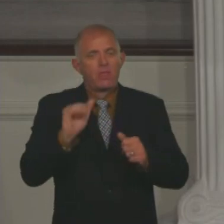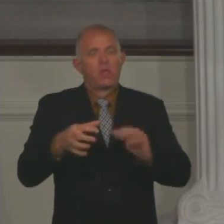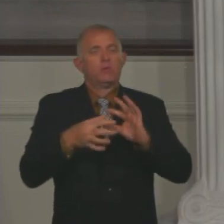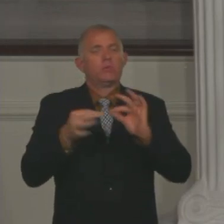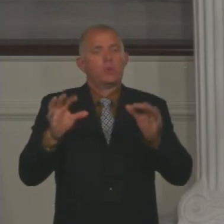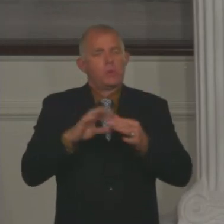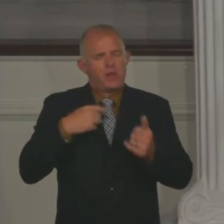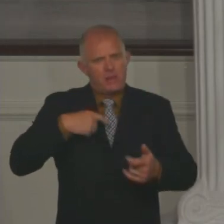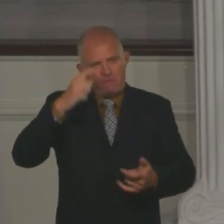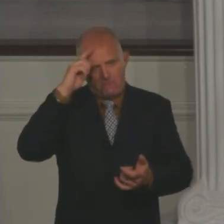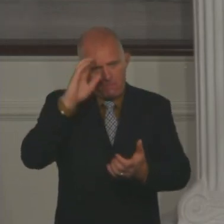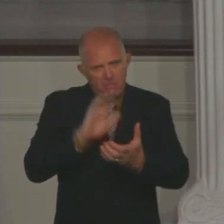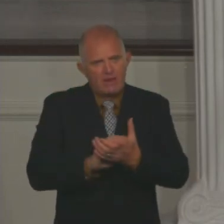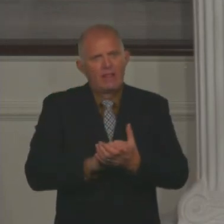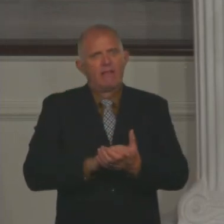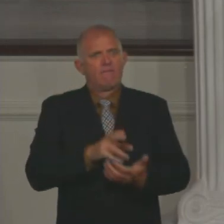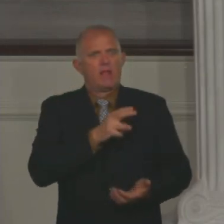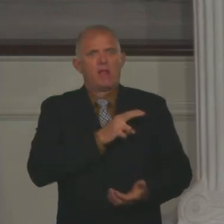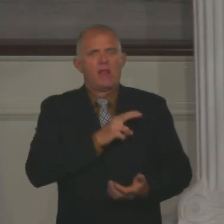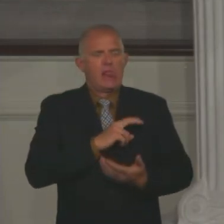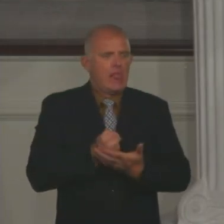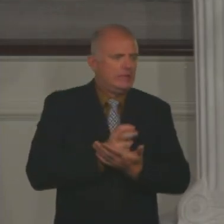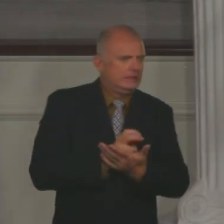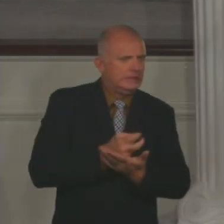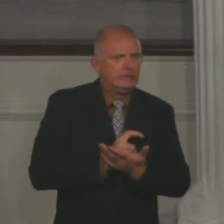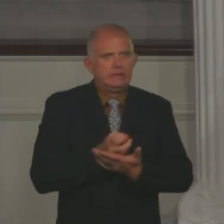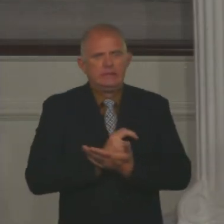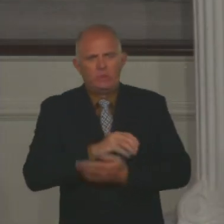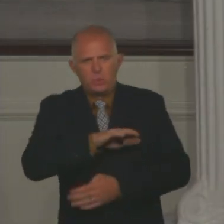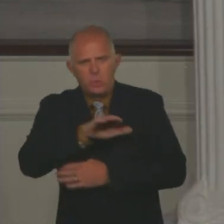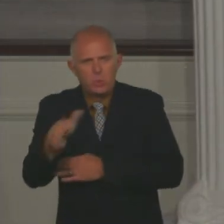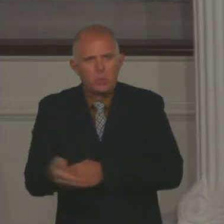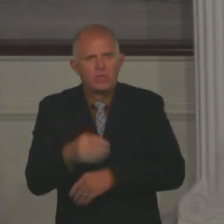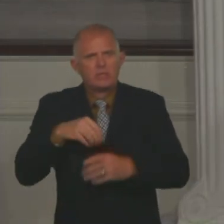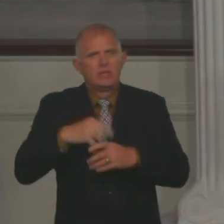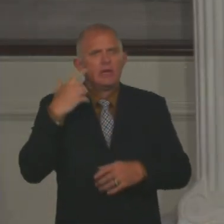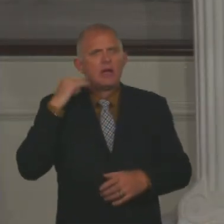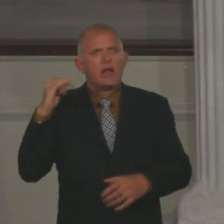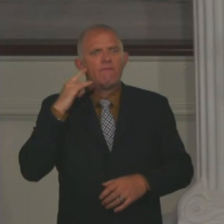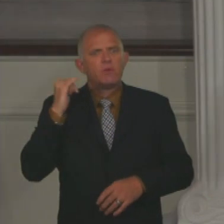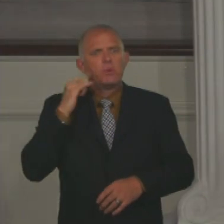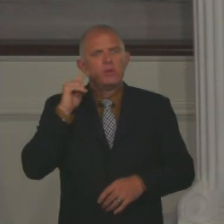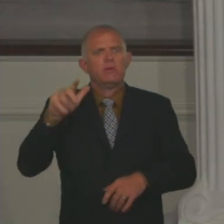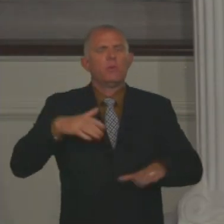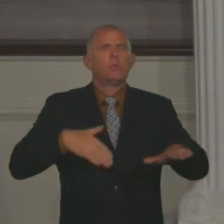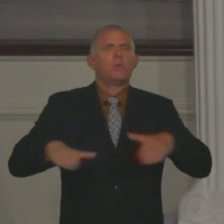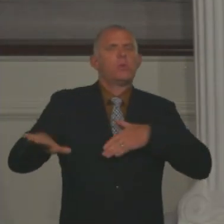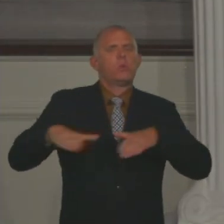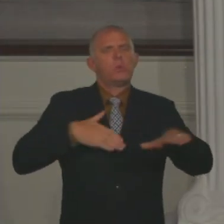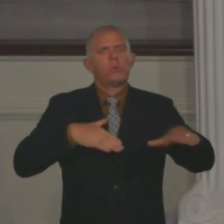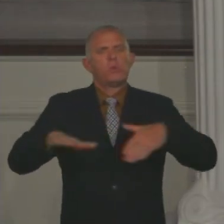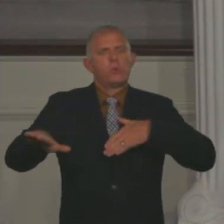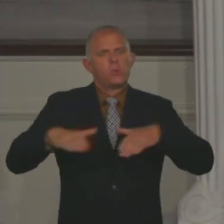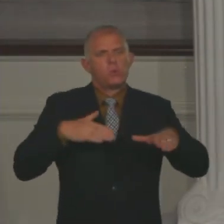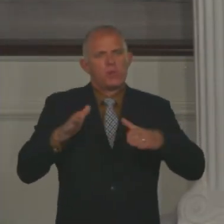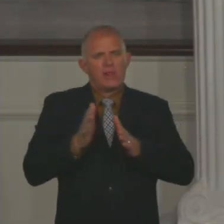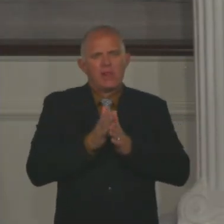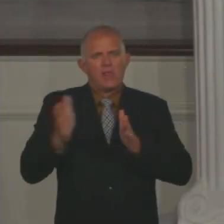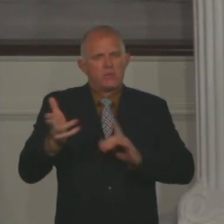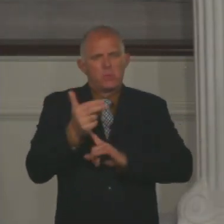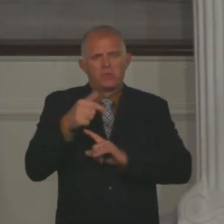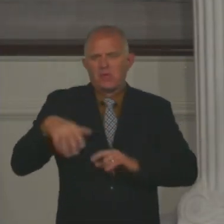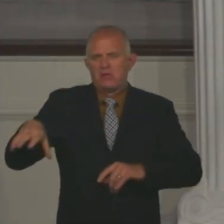Hiles walked one evening. He couldn't rest. In Pomona, California, as he walked down that service road beside the hotels there, he